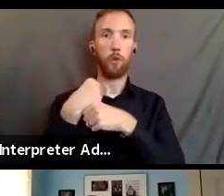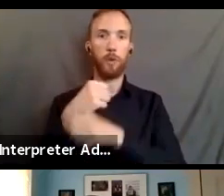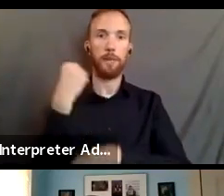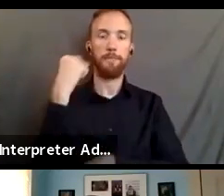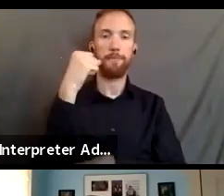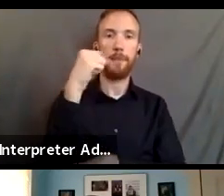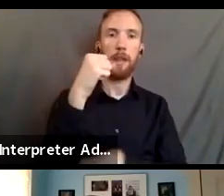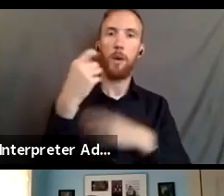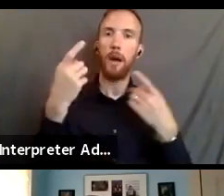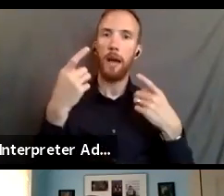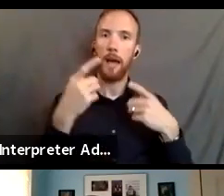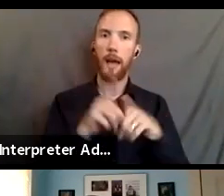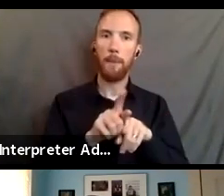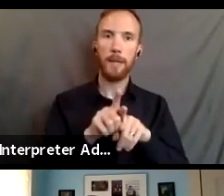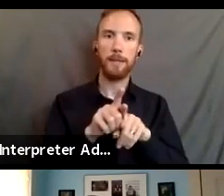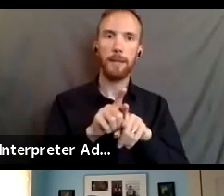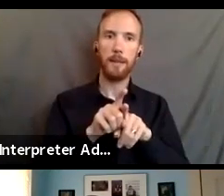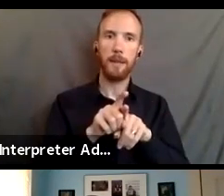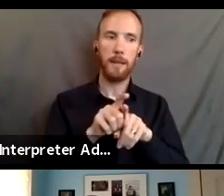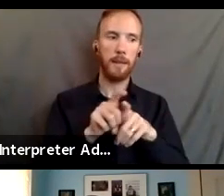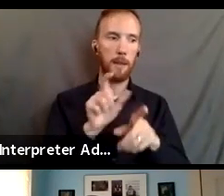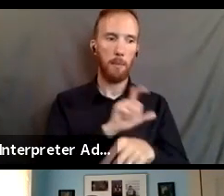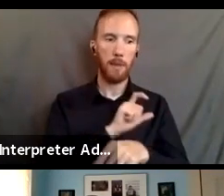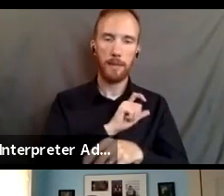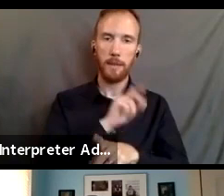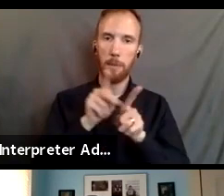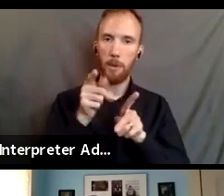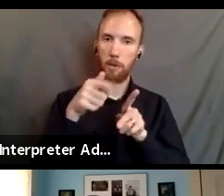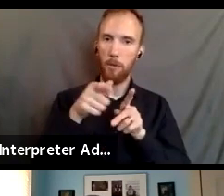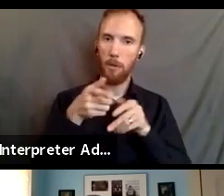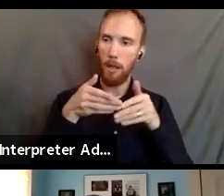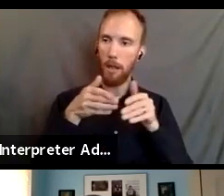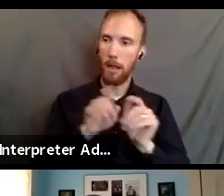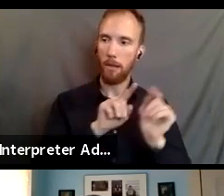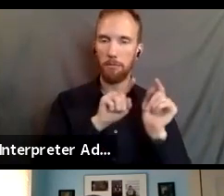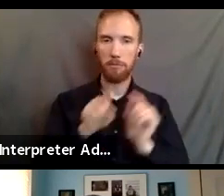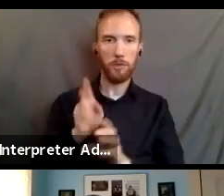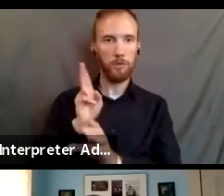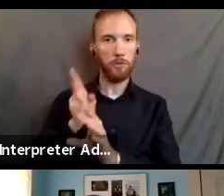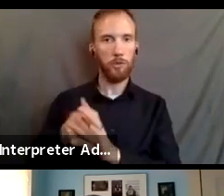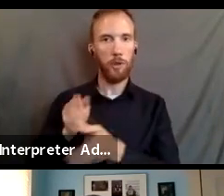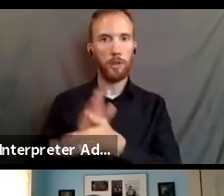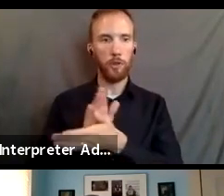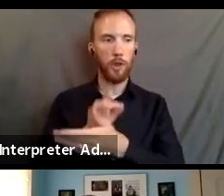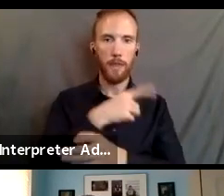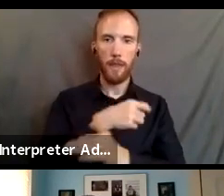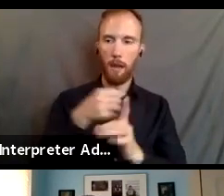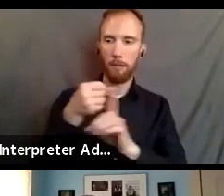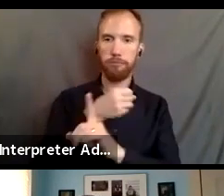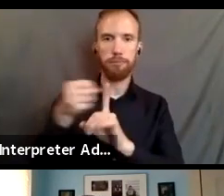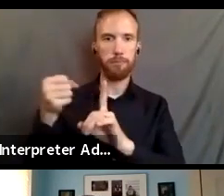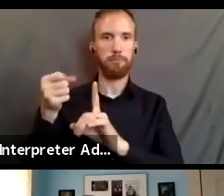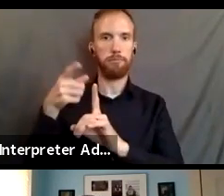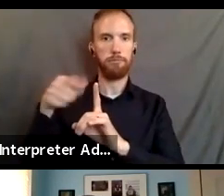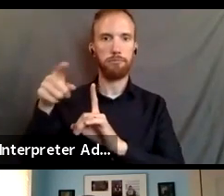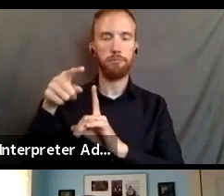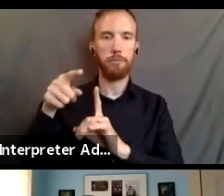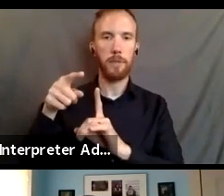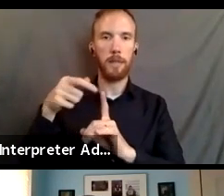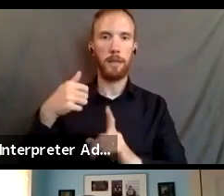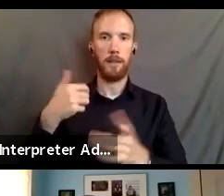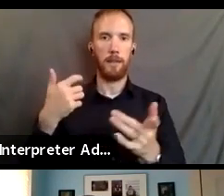that you are going to allow to sit in our school as an elected official i have the right to ask for information that i've yet to